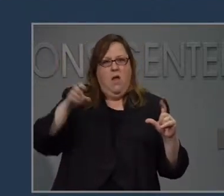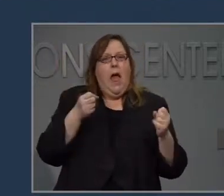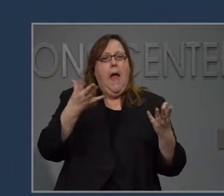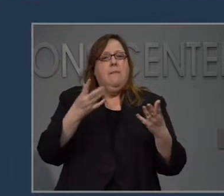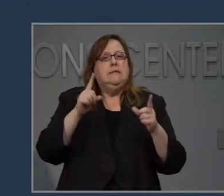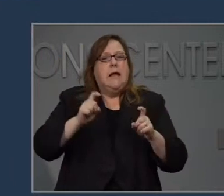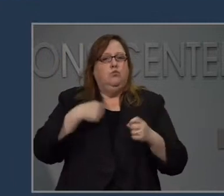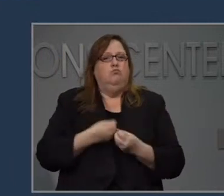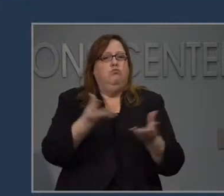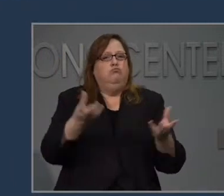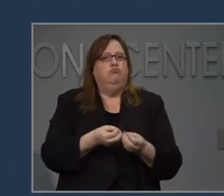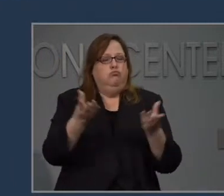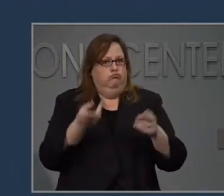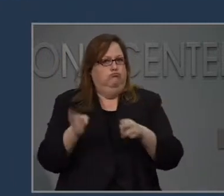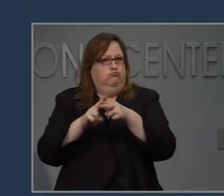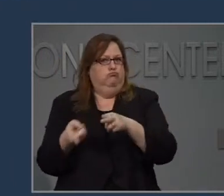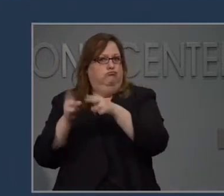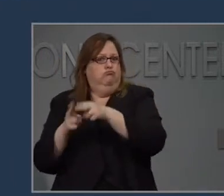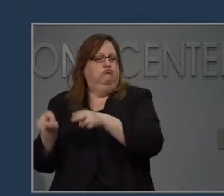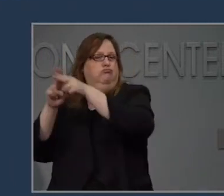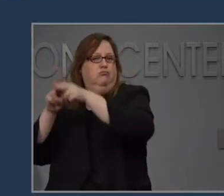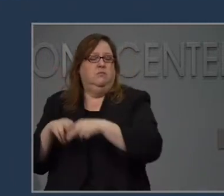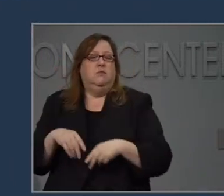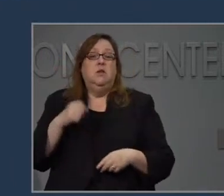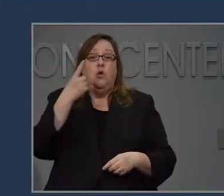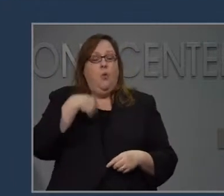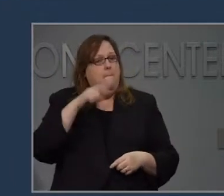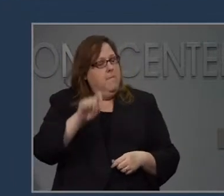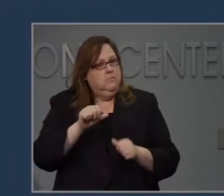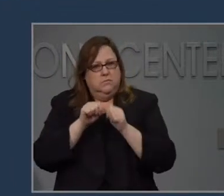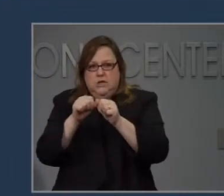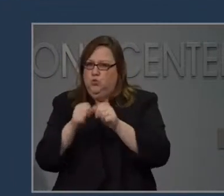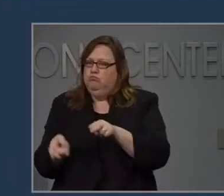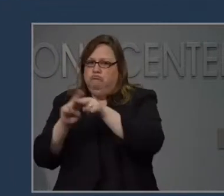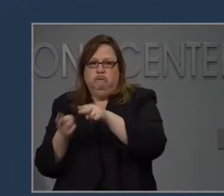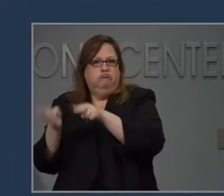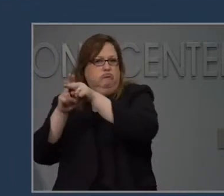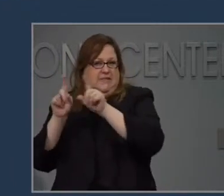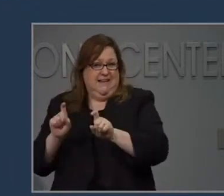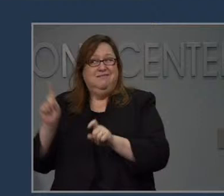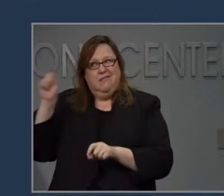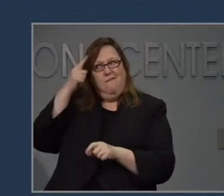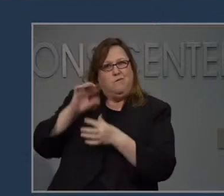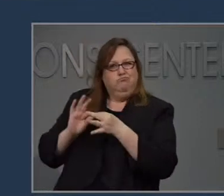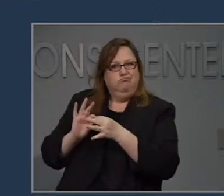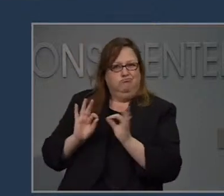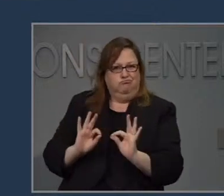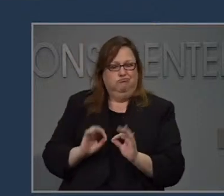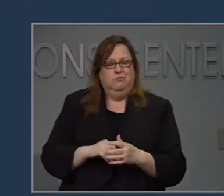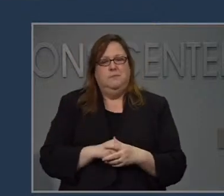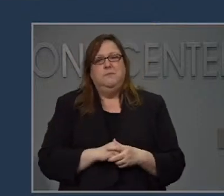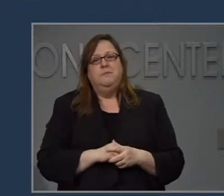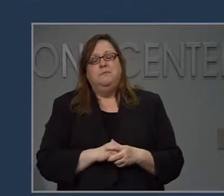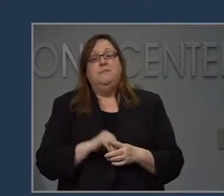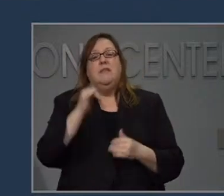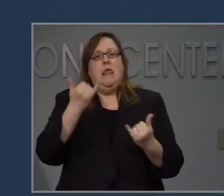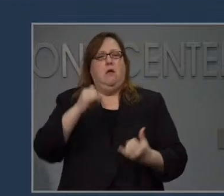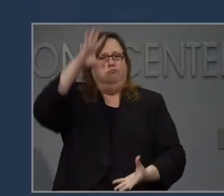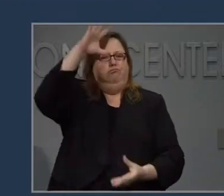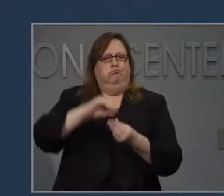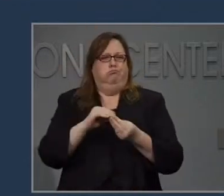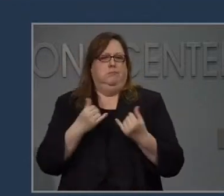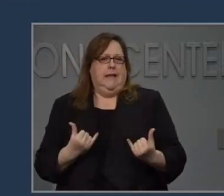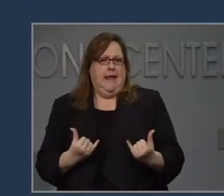have a lot more work to do to continue to increase testing. All right, so here's where we are today.